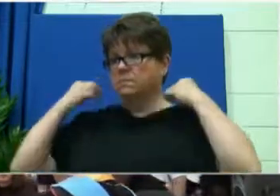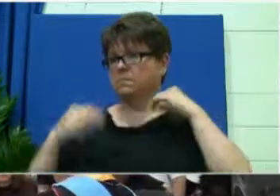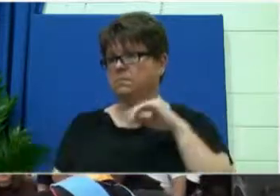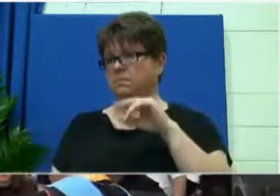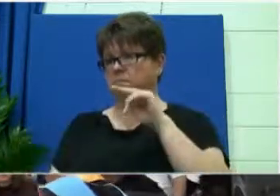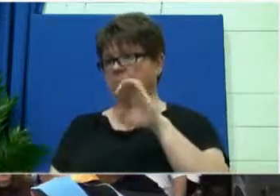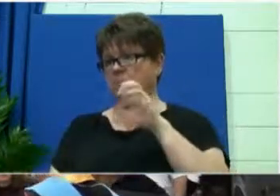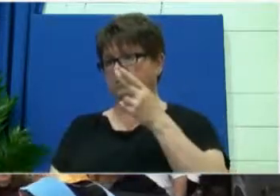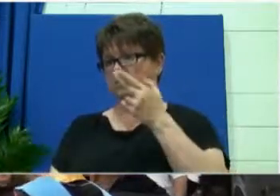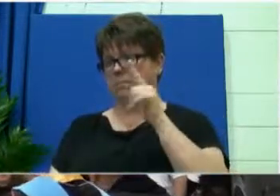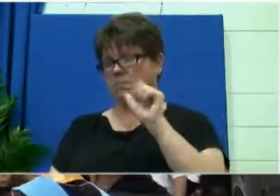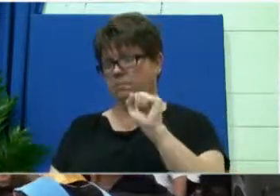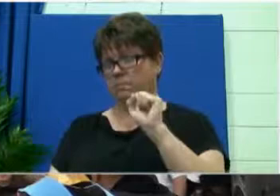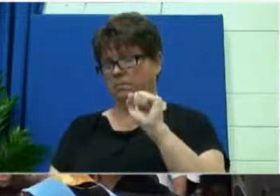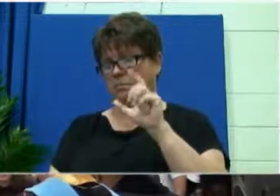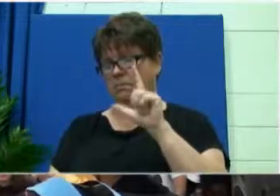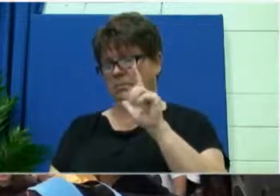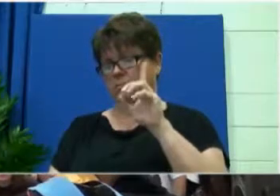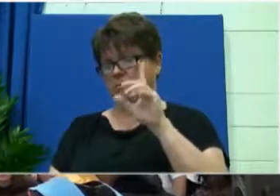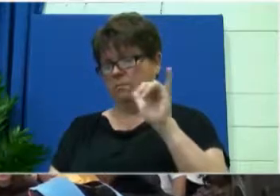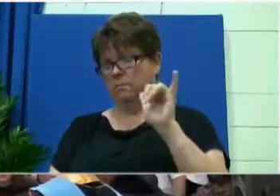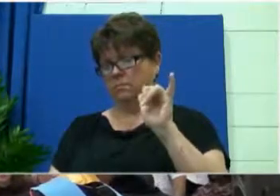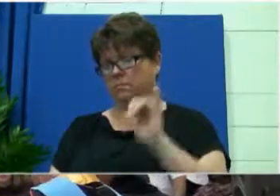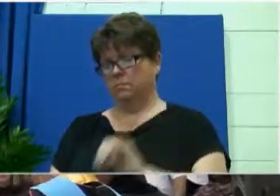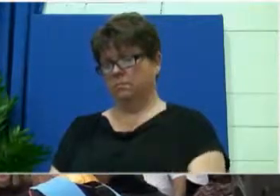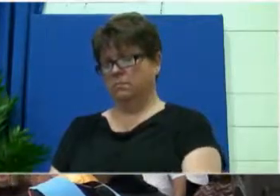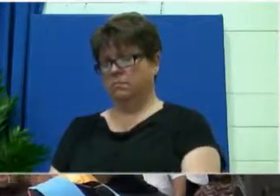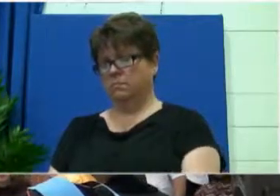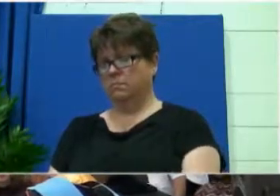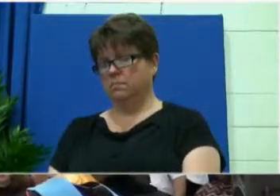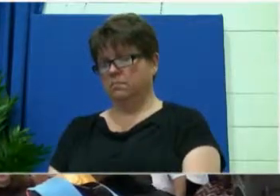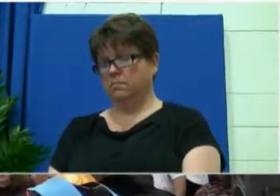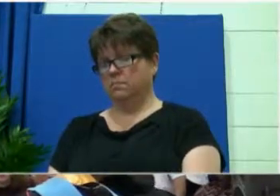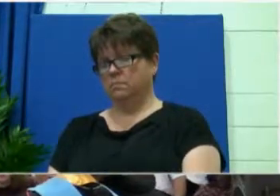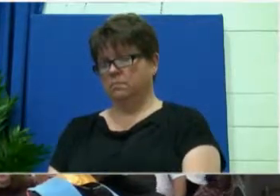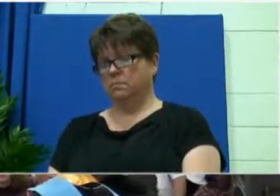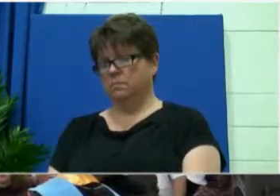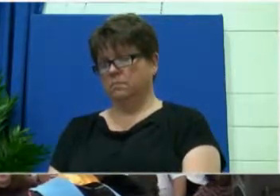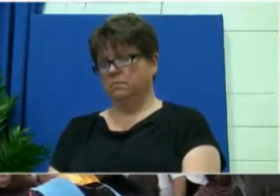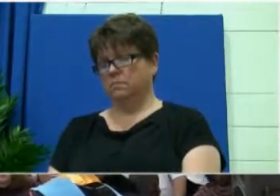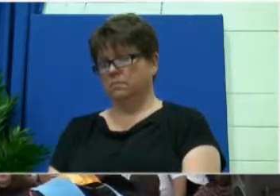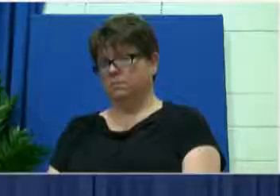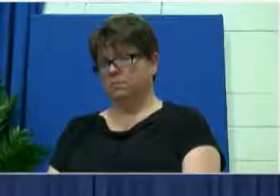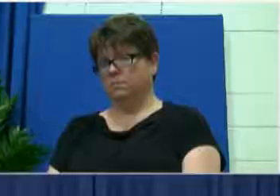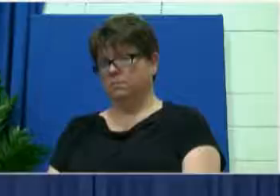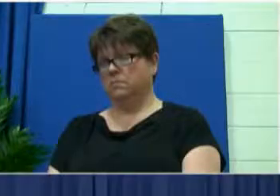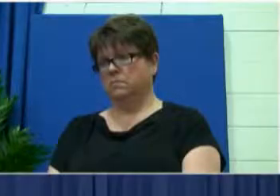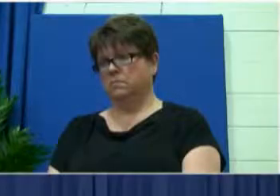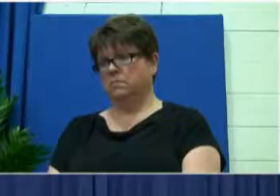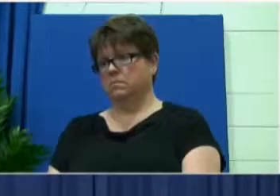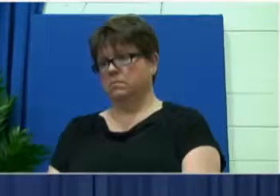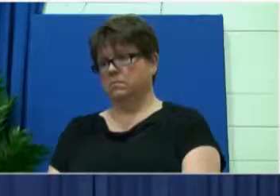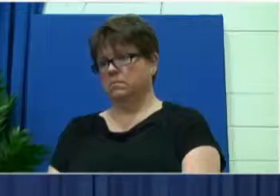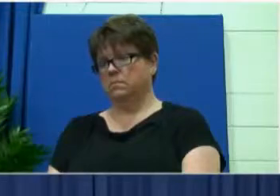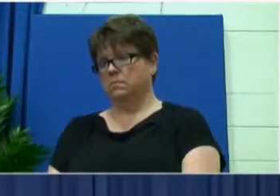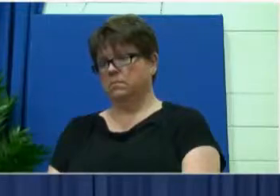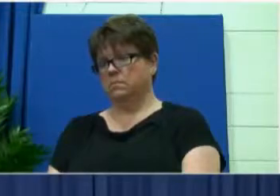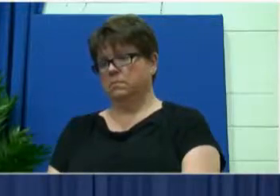Nicholas David Leddy, cum laude, a veteran, and this is an Applied Science degree in Criminal